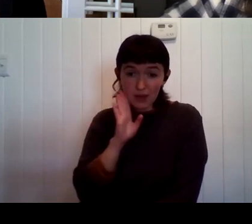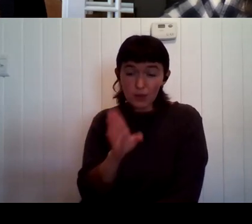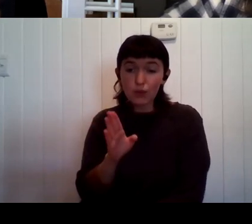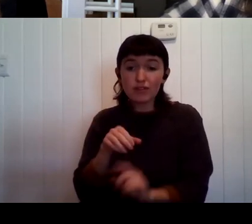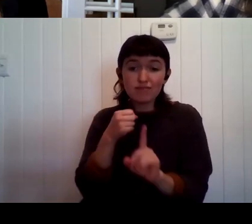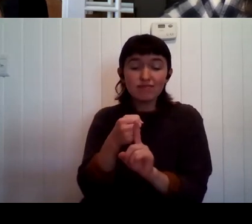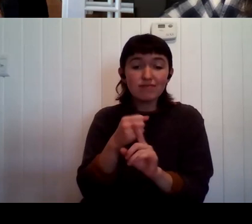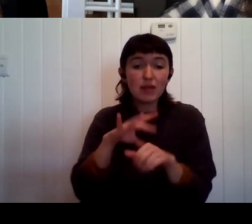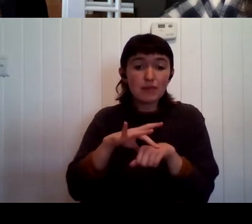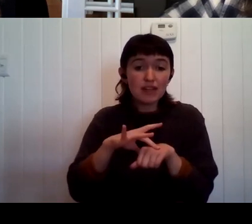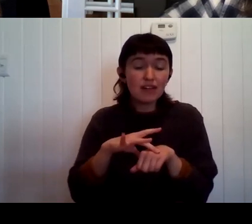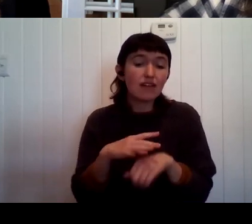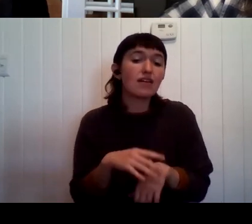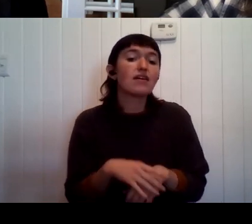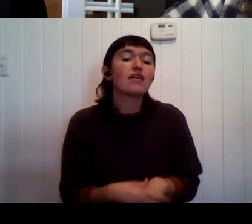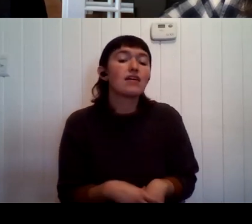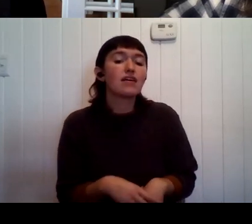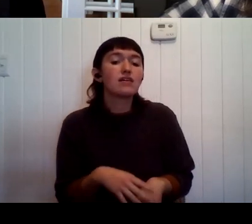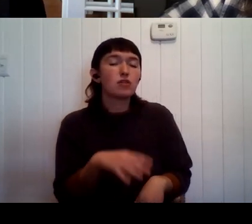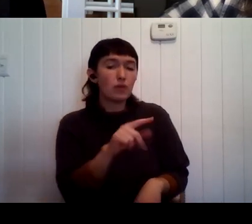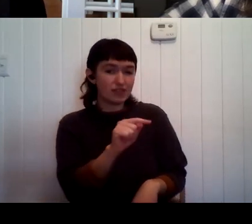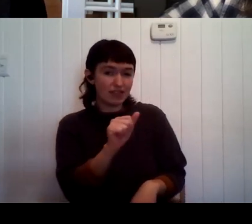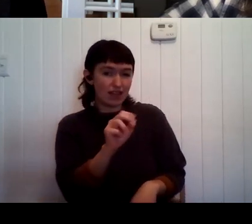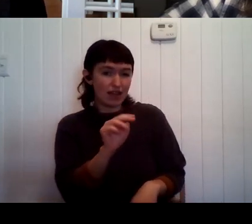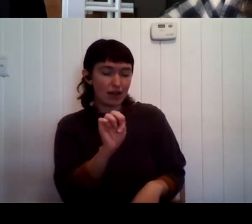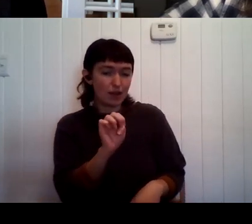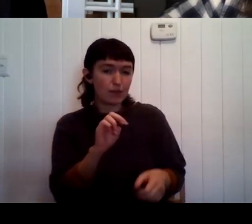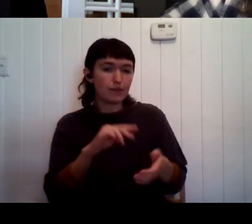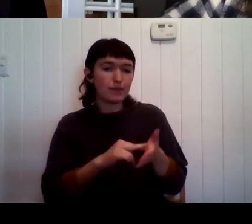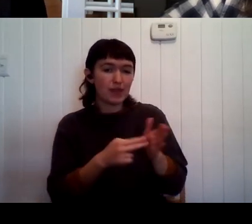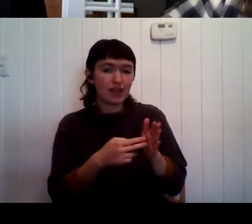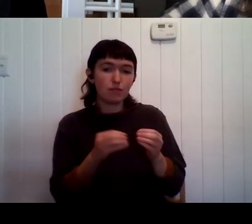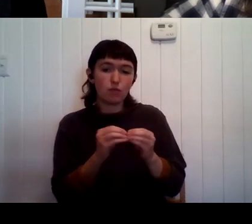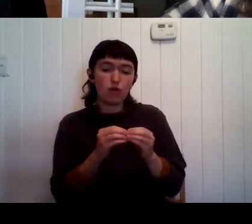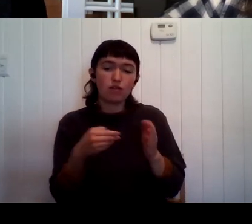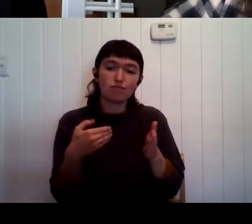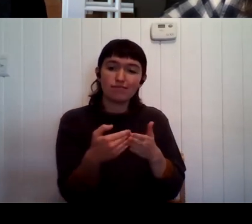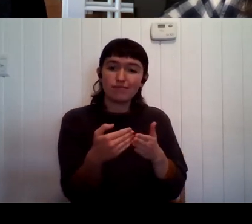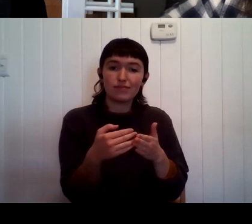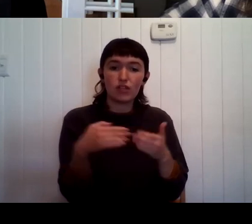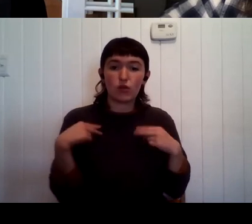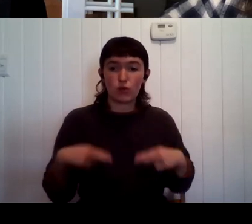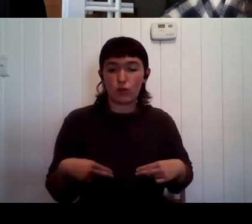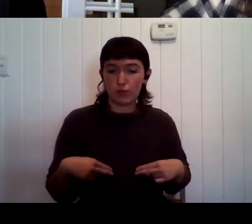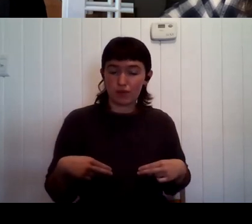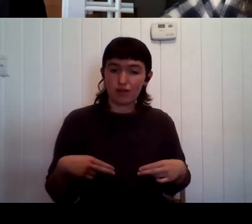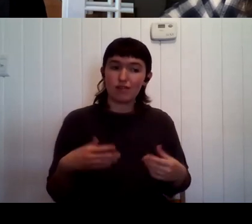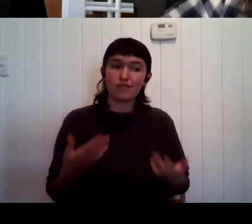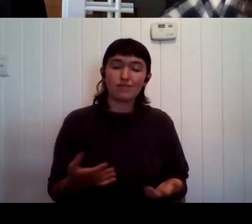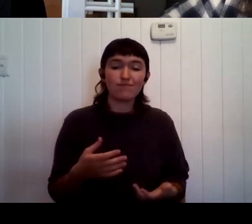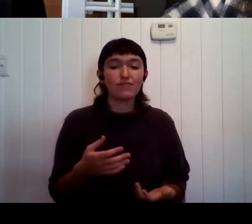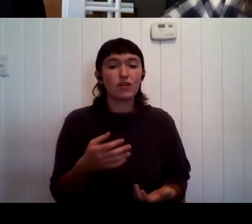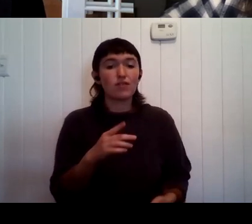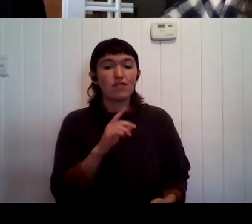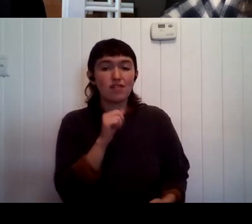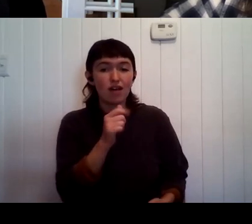If they became tame, then that means that they are closer to human beings, which is not necessarily the best thing for them or